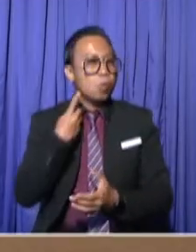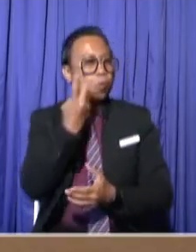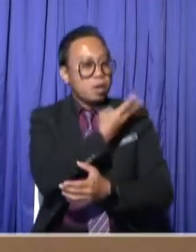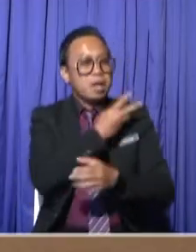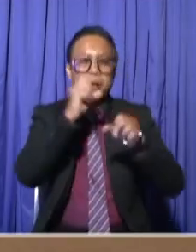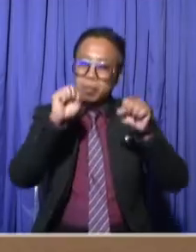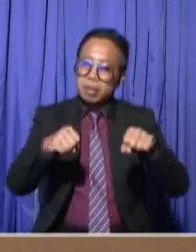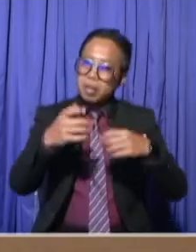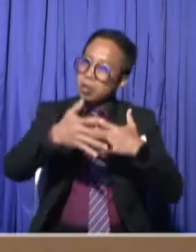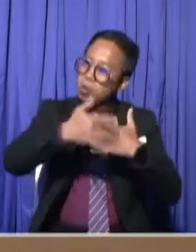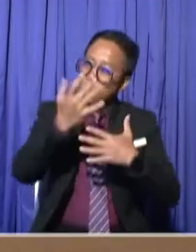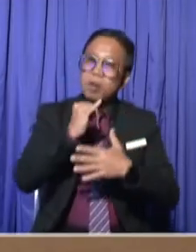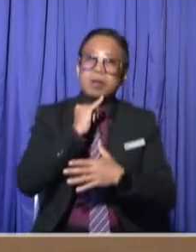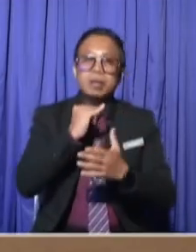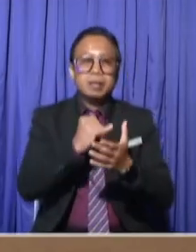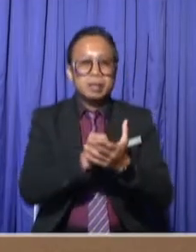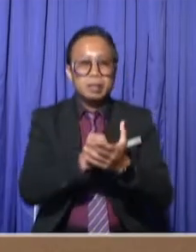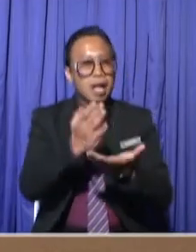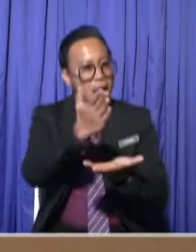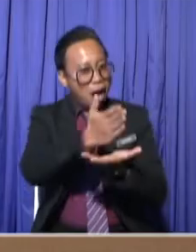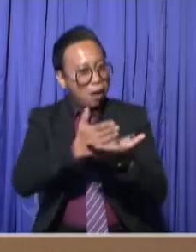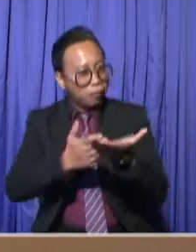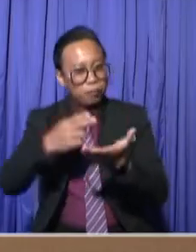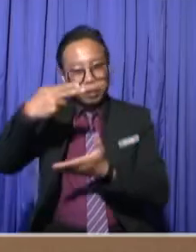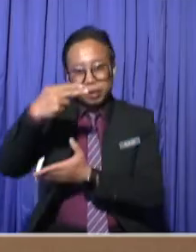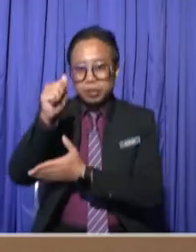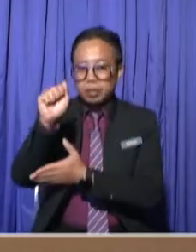also call it as half.